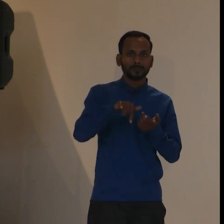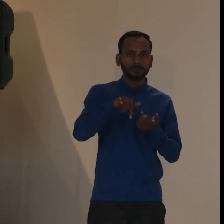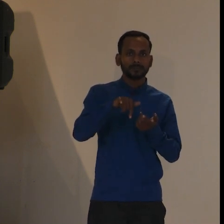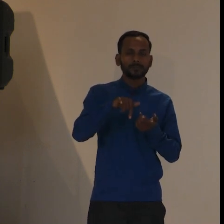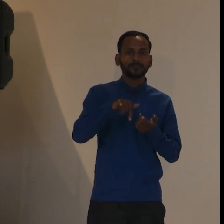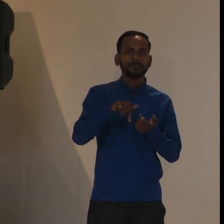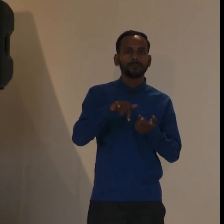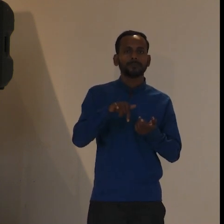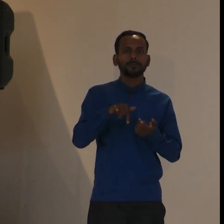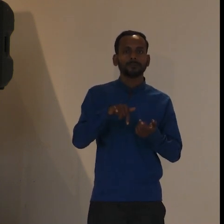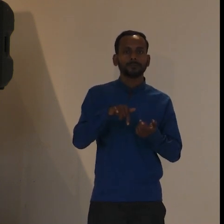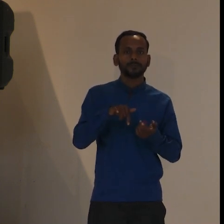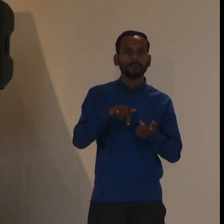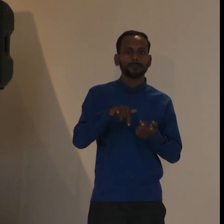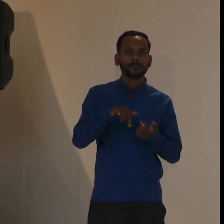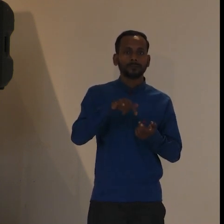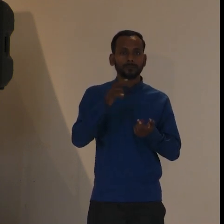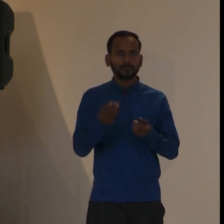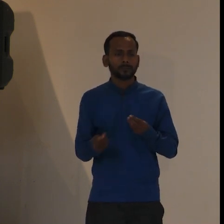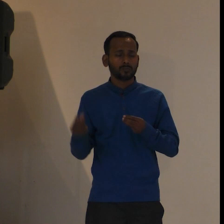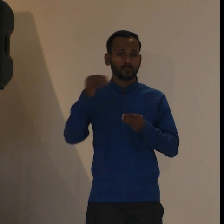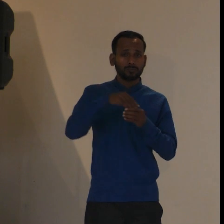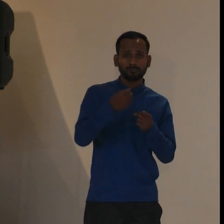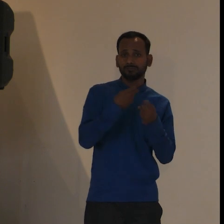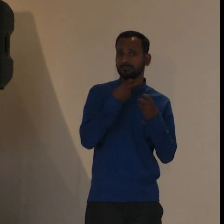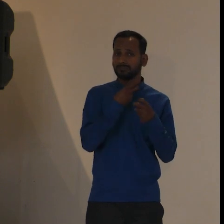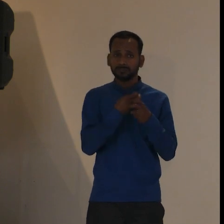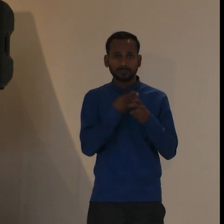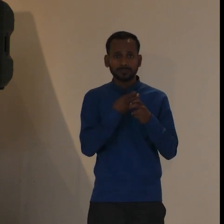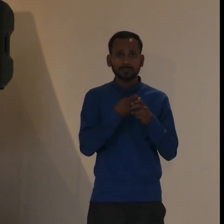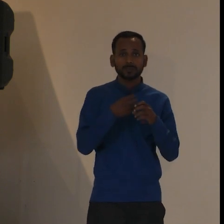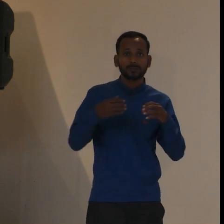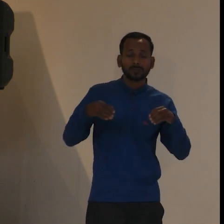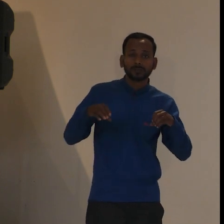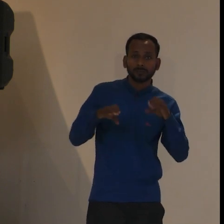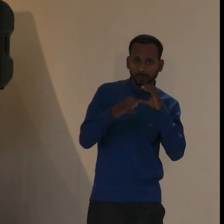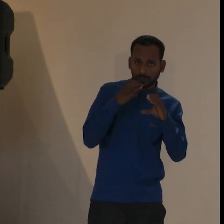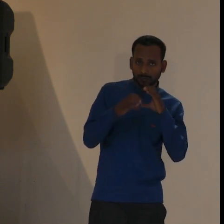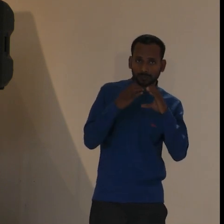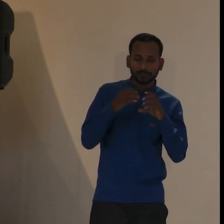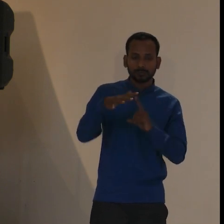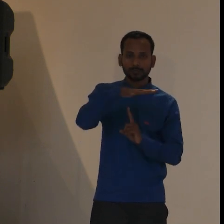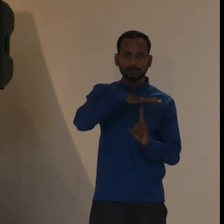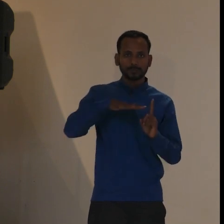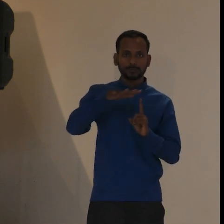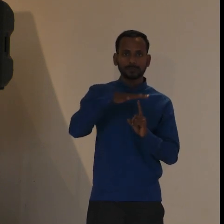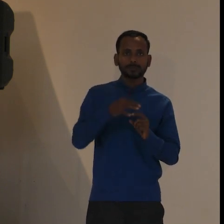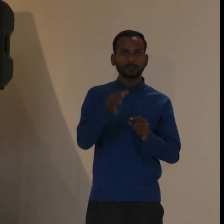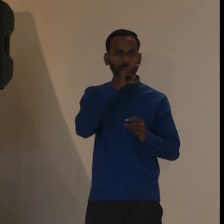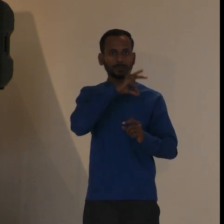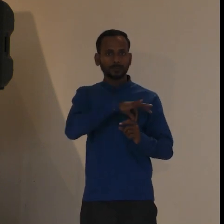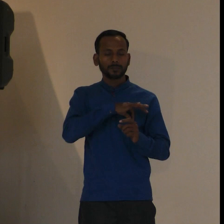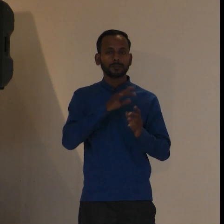is a very, that is a more difficult conversation, because the descendants of those colonized elites have